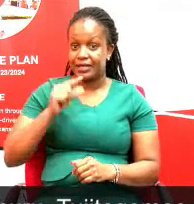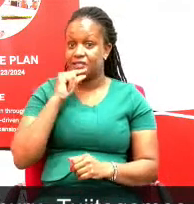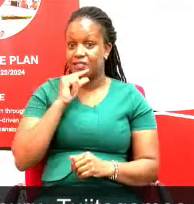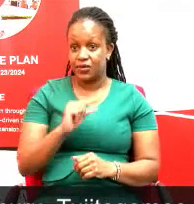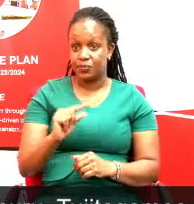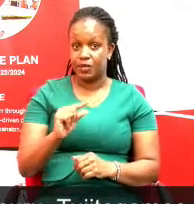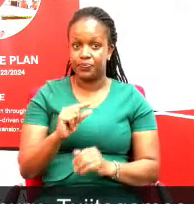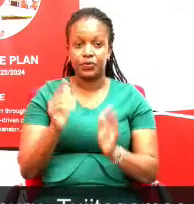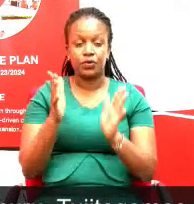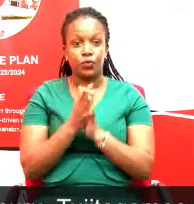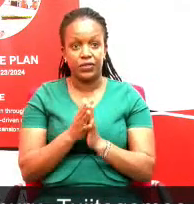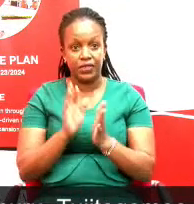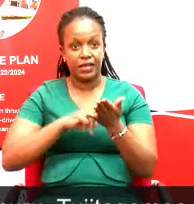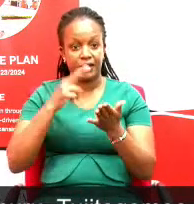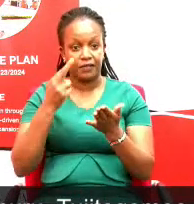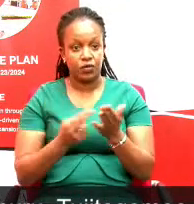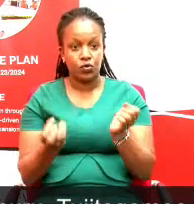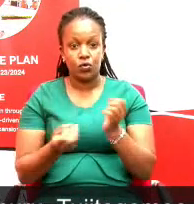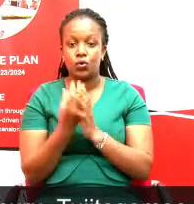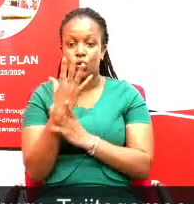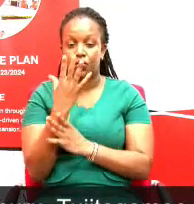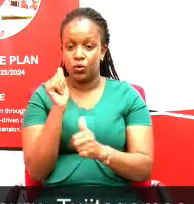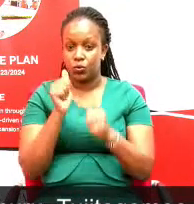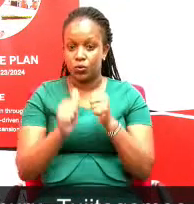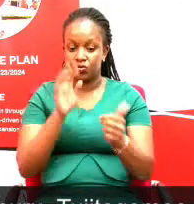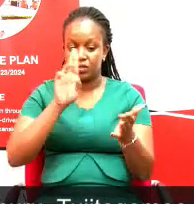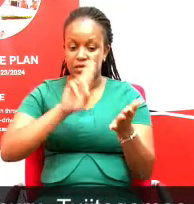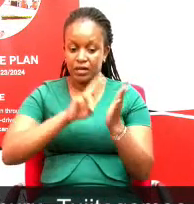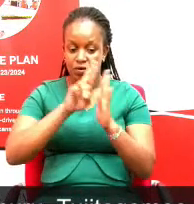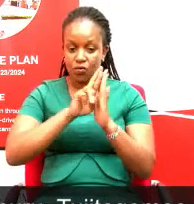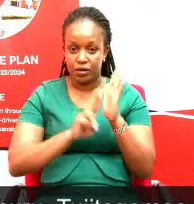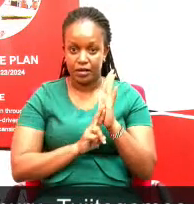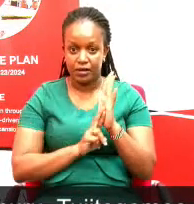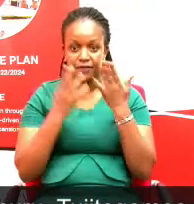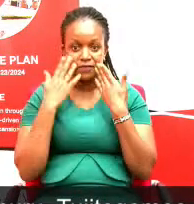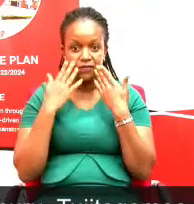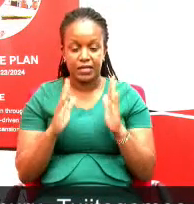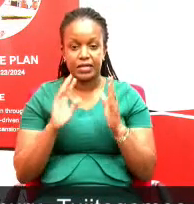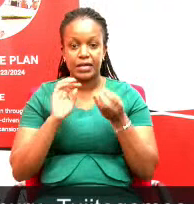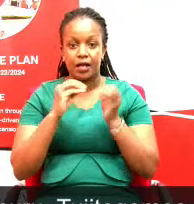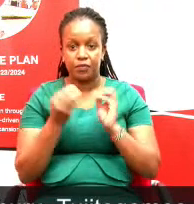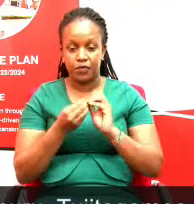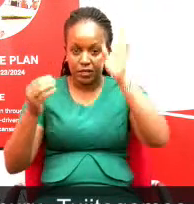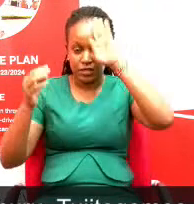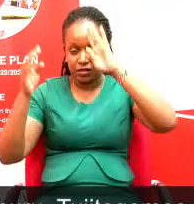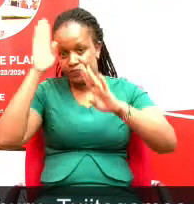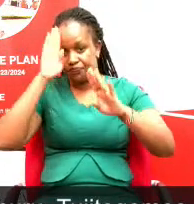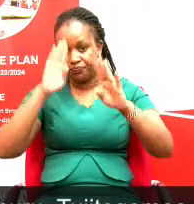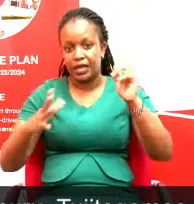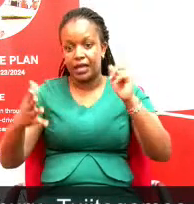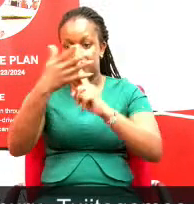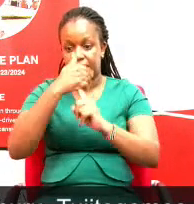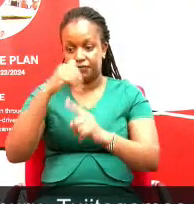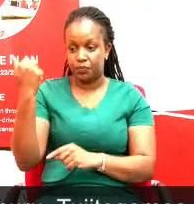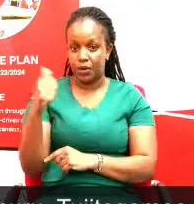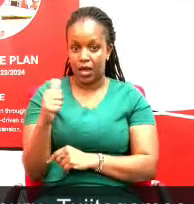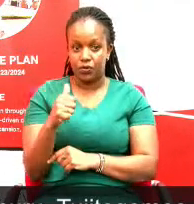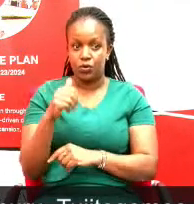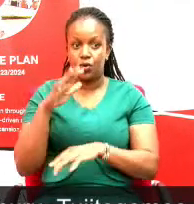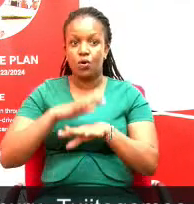and gentlemen, despite the revenue growth recorded during the 7th corporate plan, A number of initiatives remains unmet due to